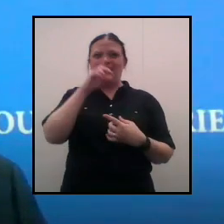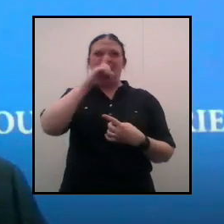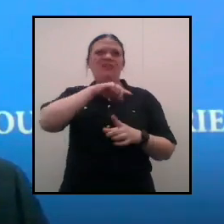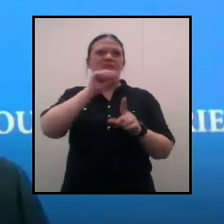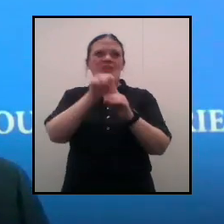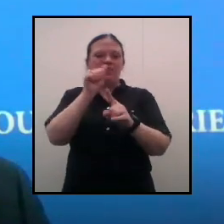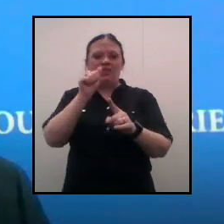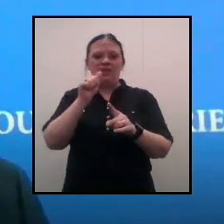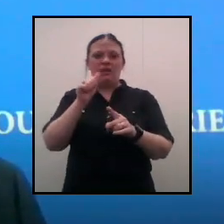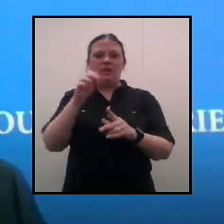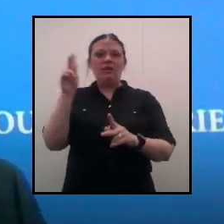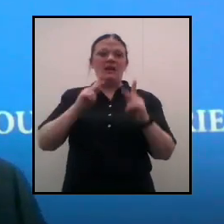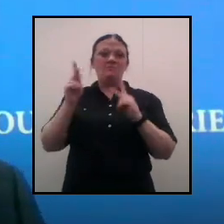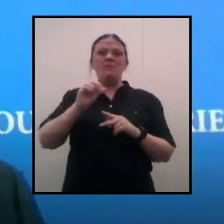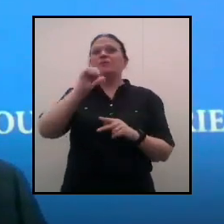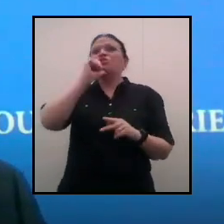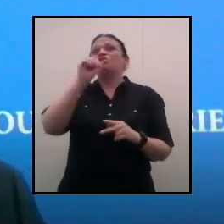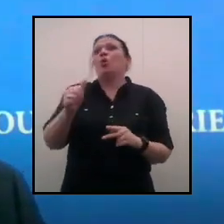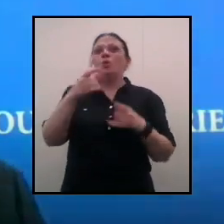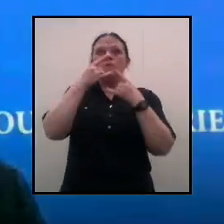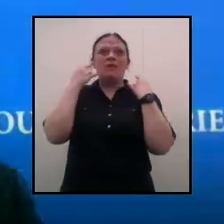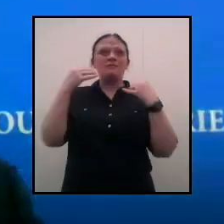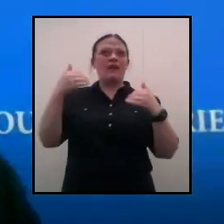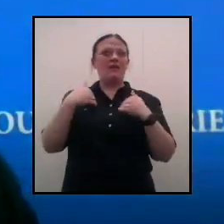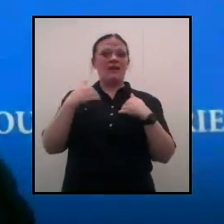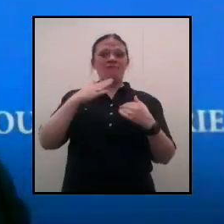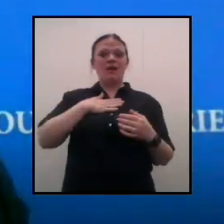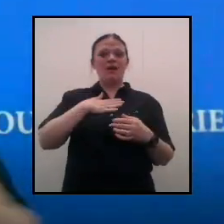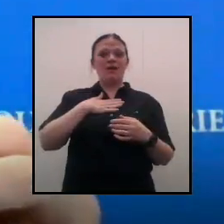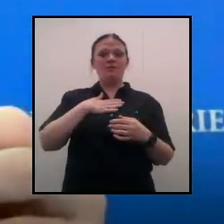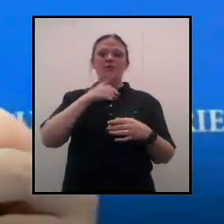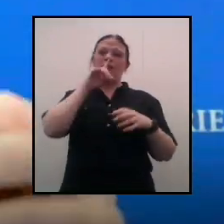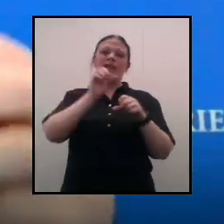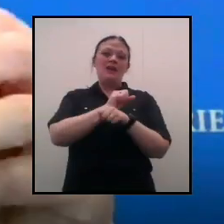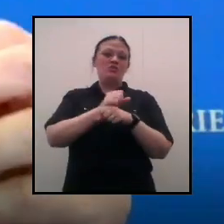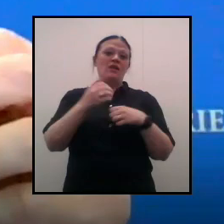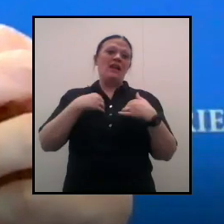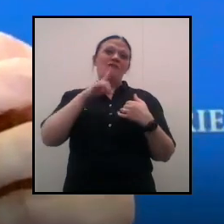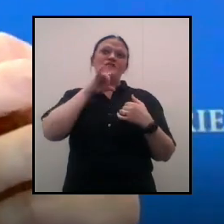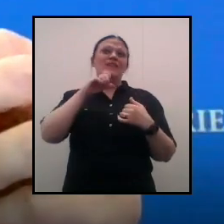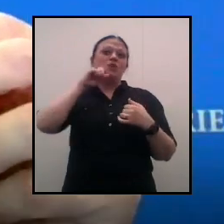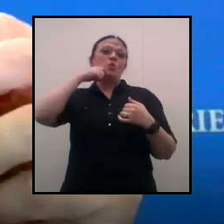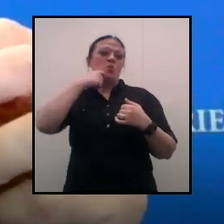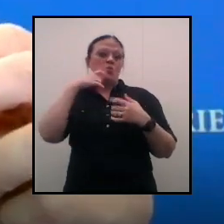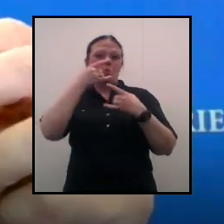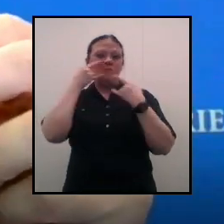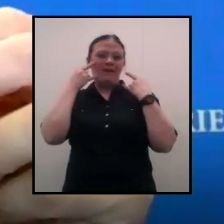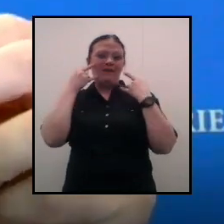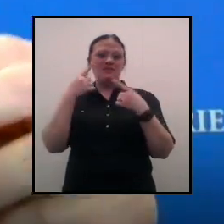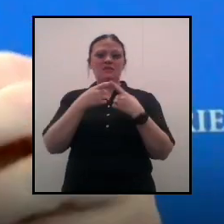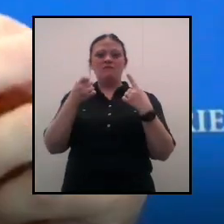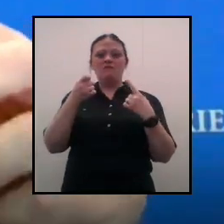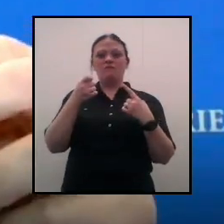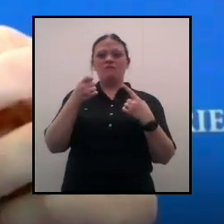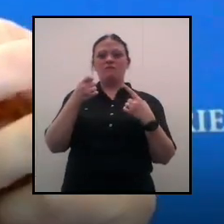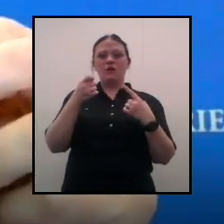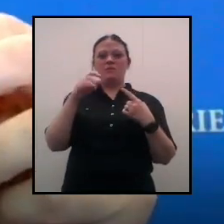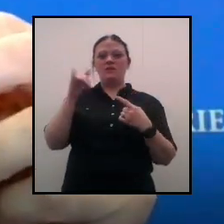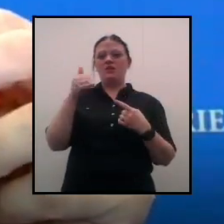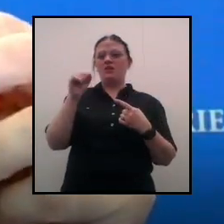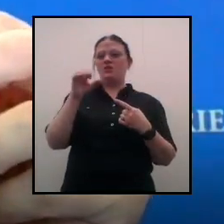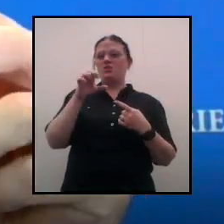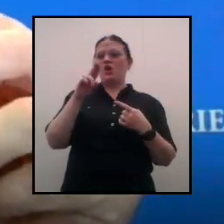there are people who are not wearing their masks. I have my mask here. Actually, I got a really neat mask from Mary Jean Jakubowski